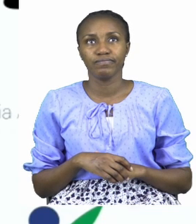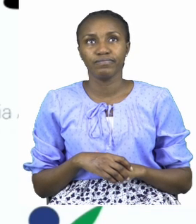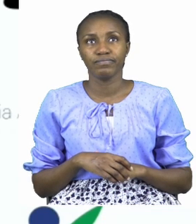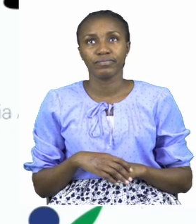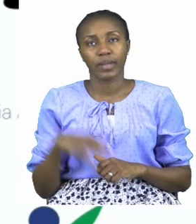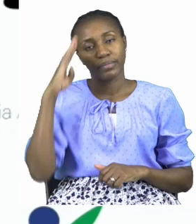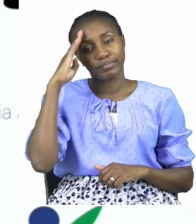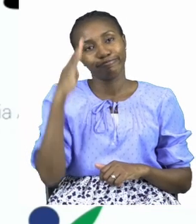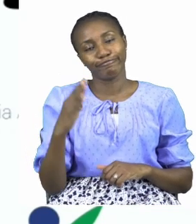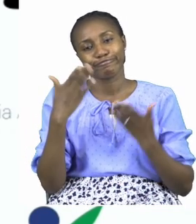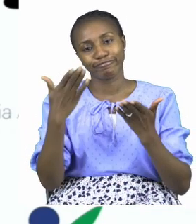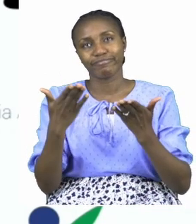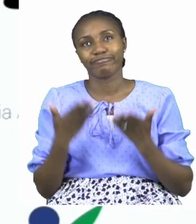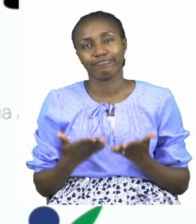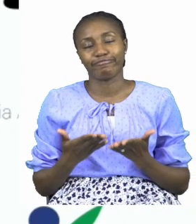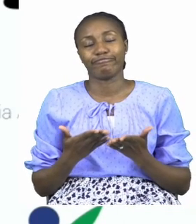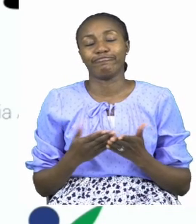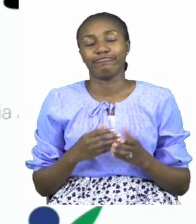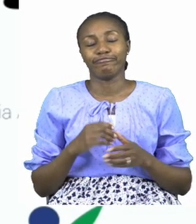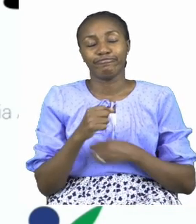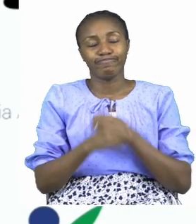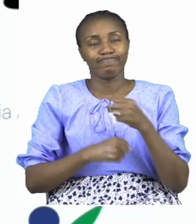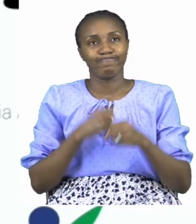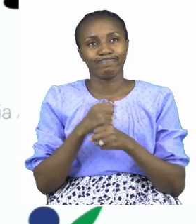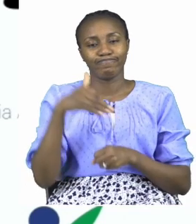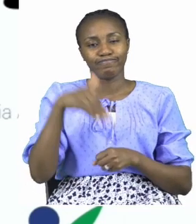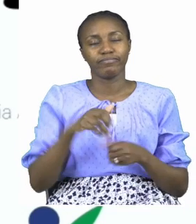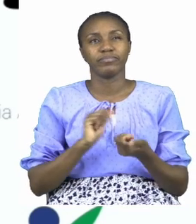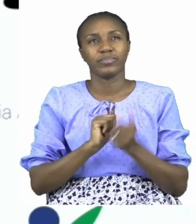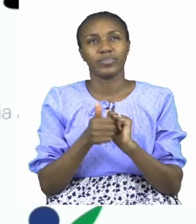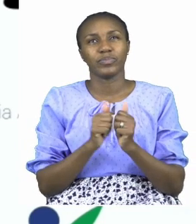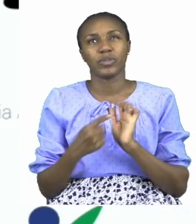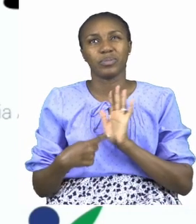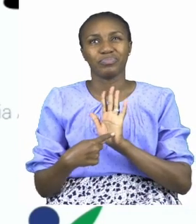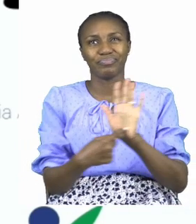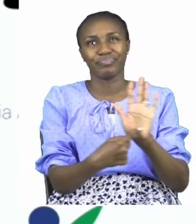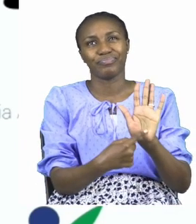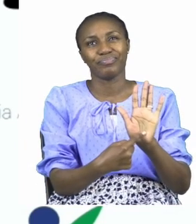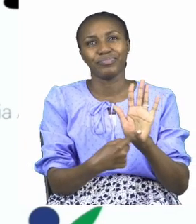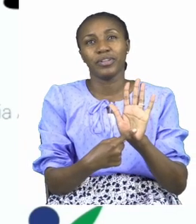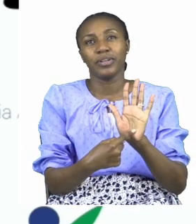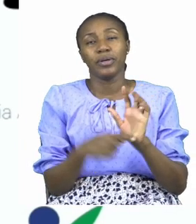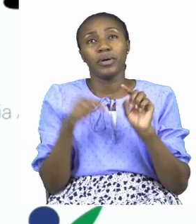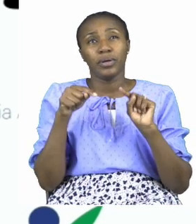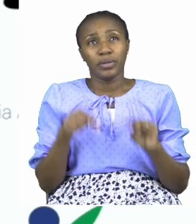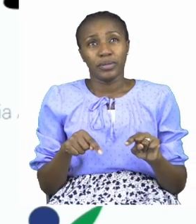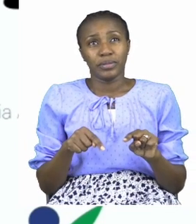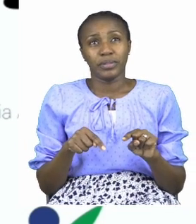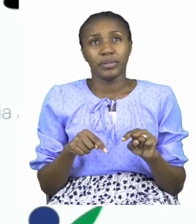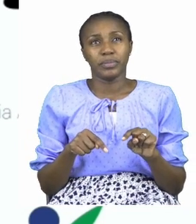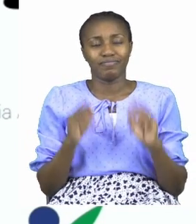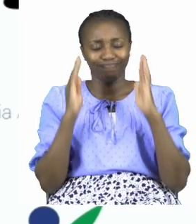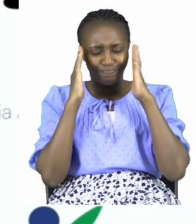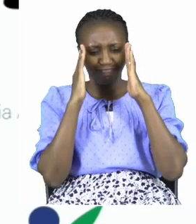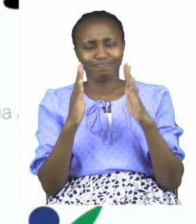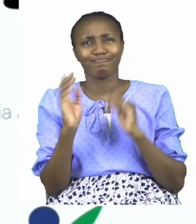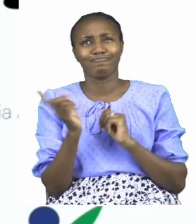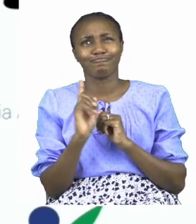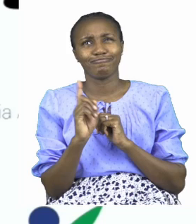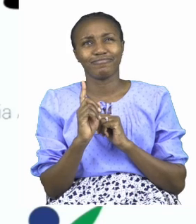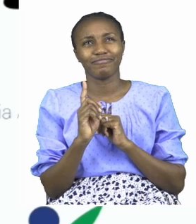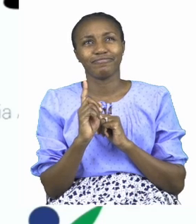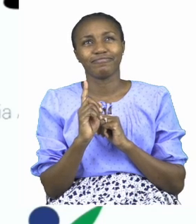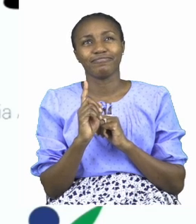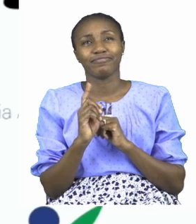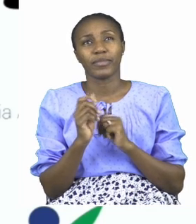Good day and welcome to this edition of the Namibia Annual Sports Expo. Today we are focusing on one